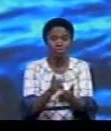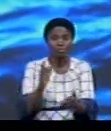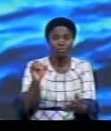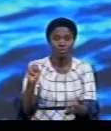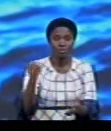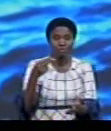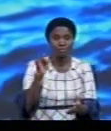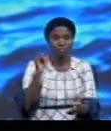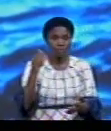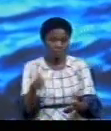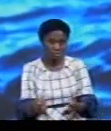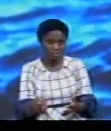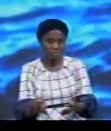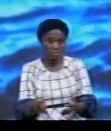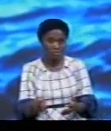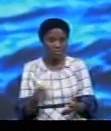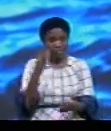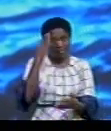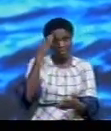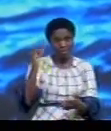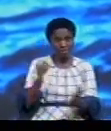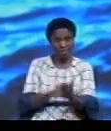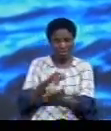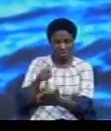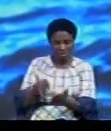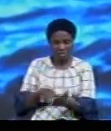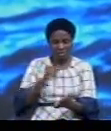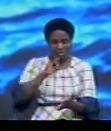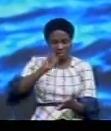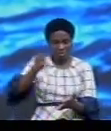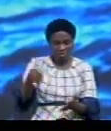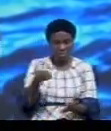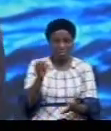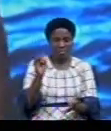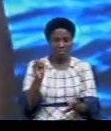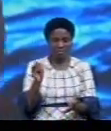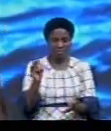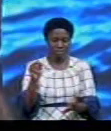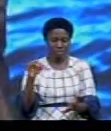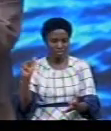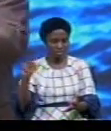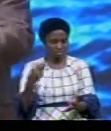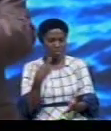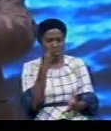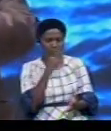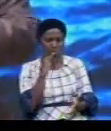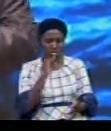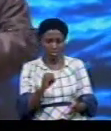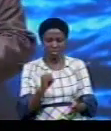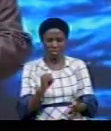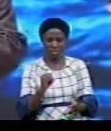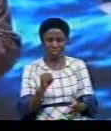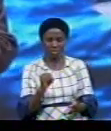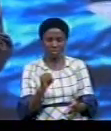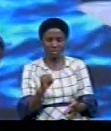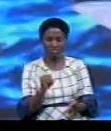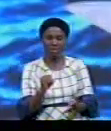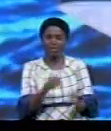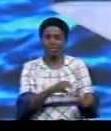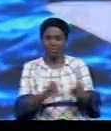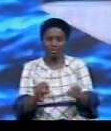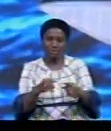somebody that is contrary to the will and the word and the way of God. And it comes into